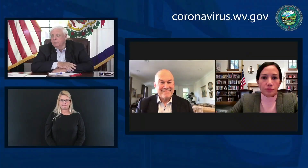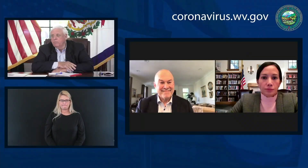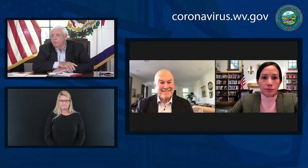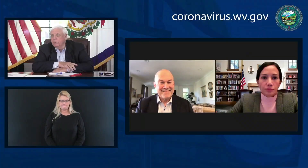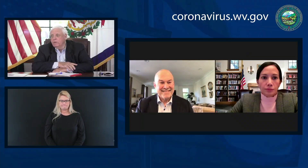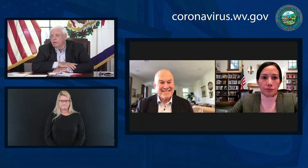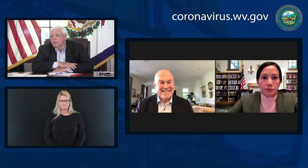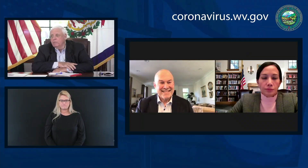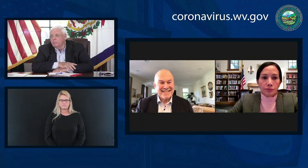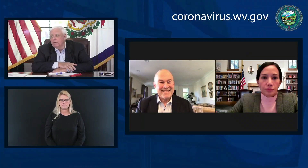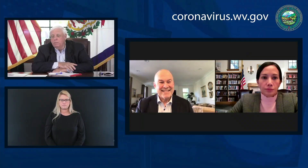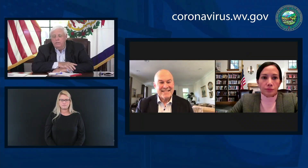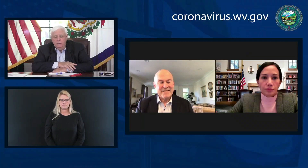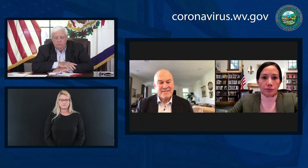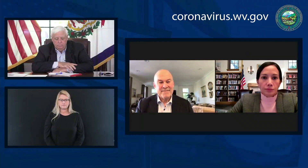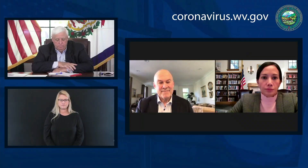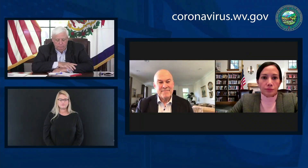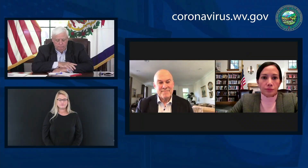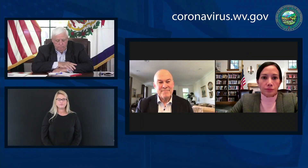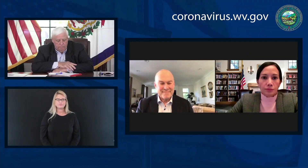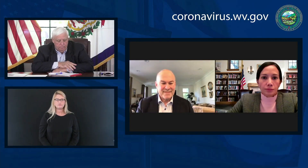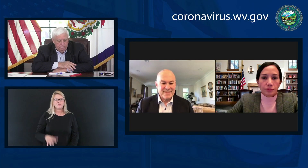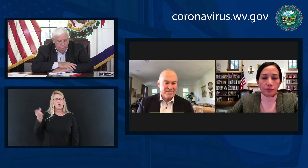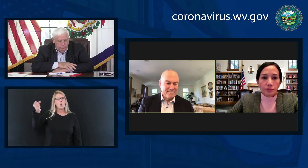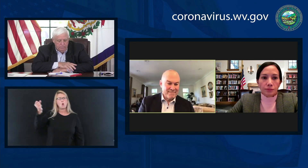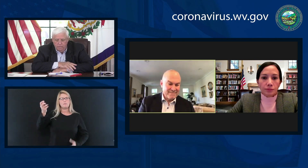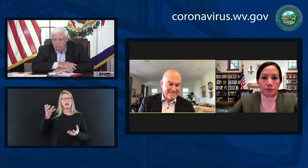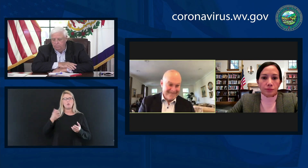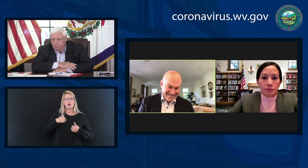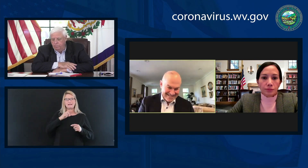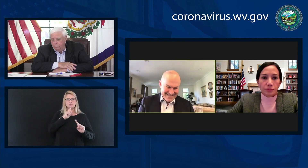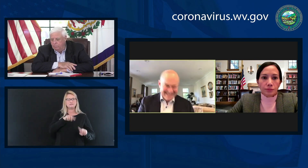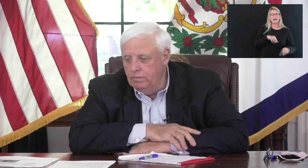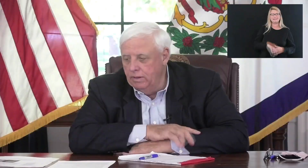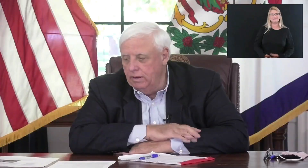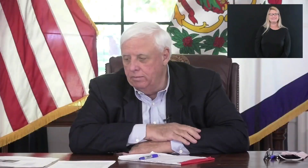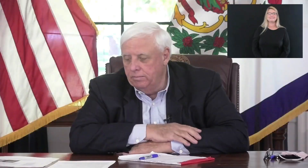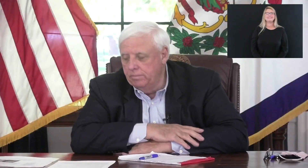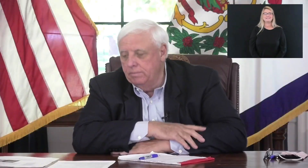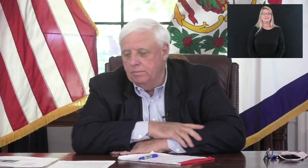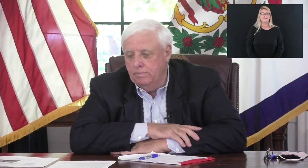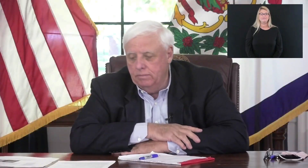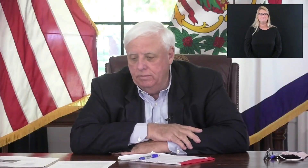Clay, before you go, let me go. Good.